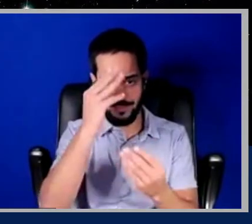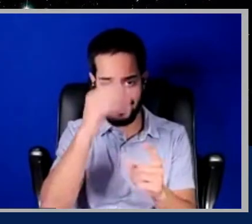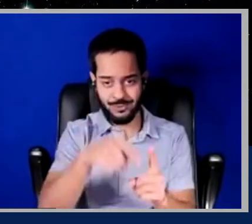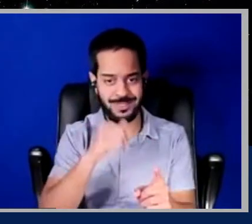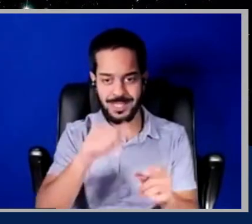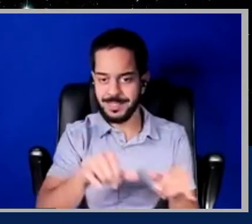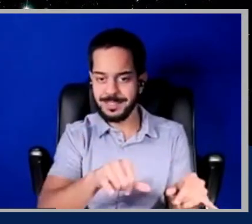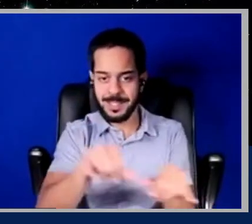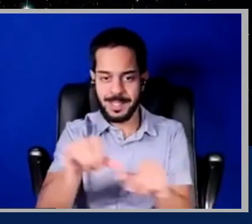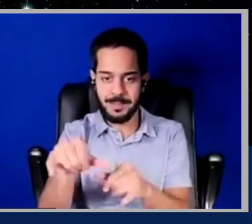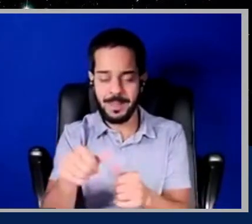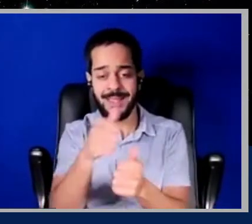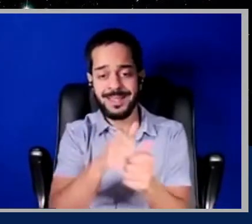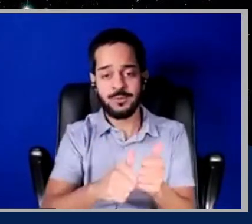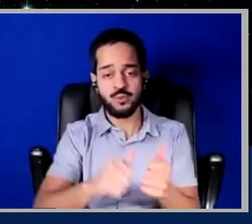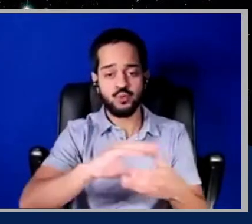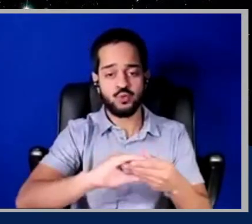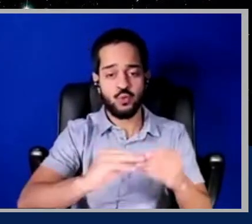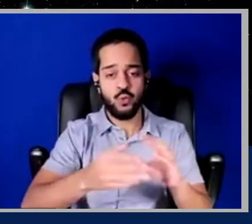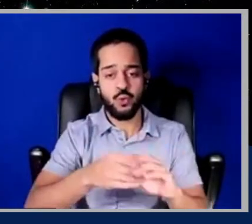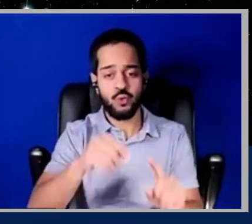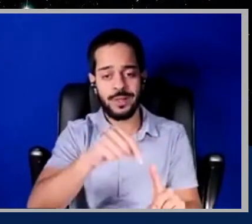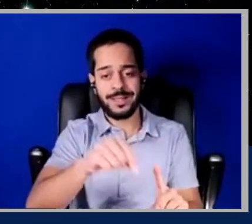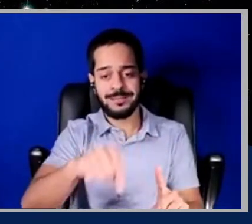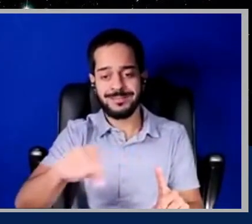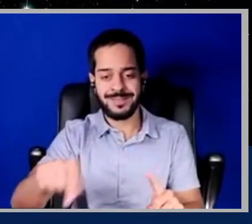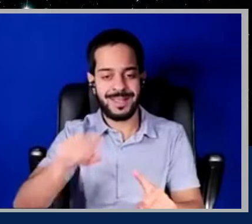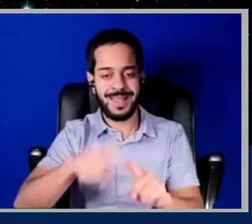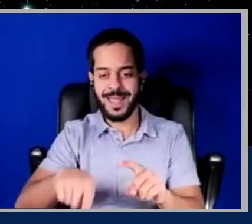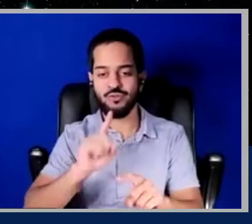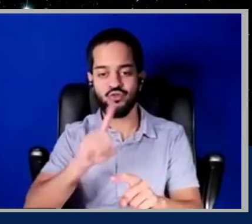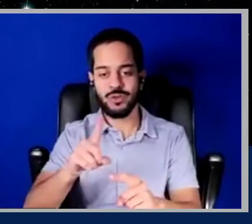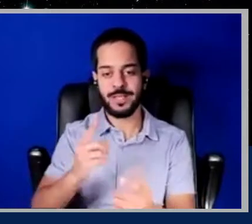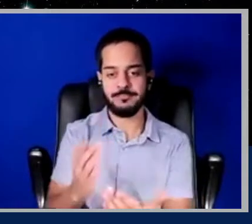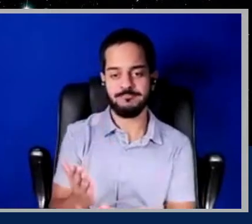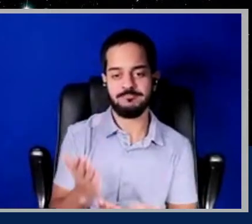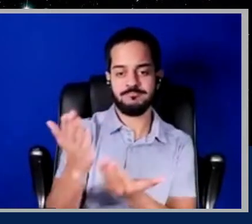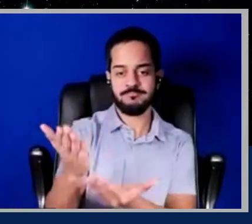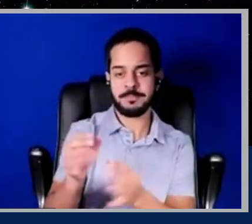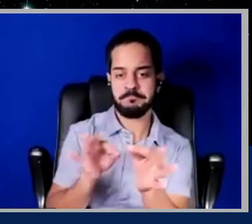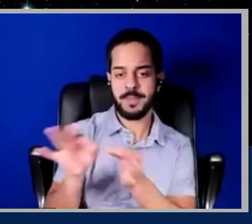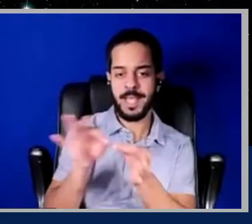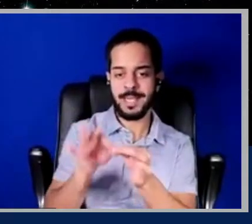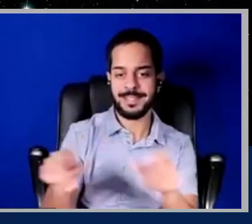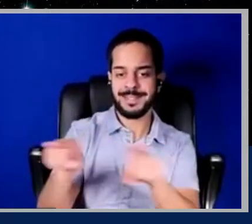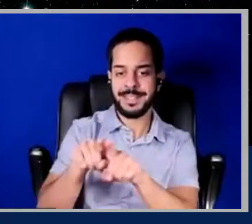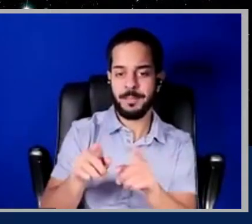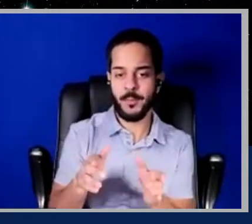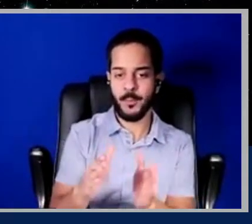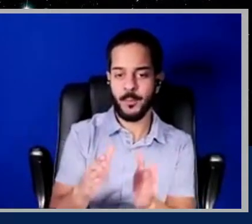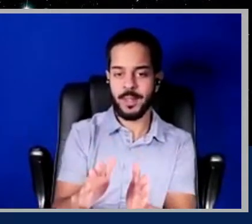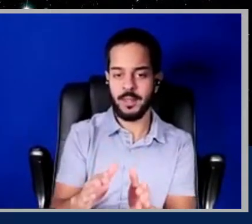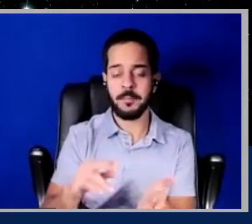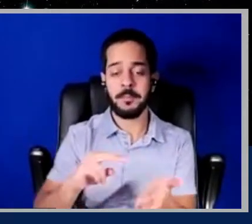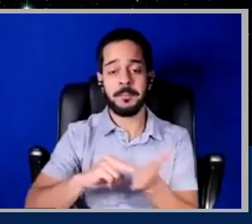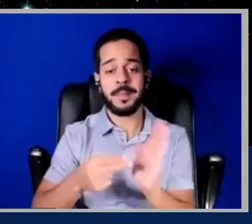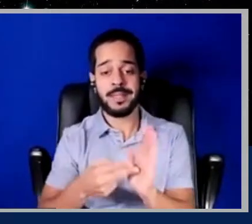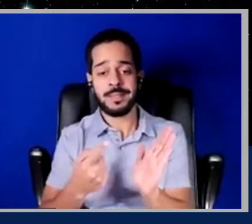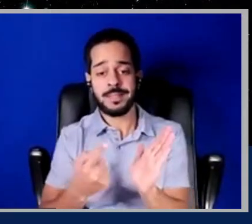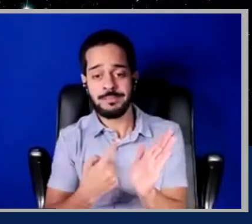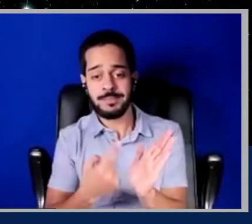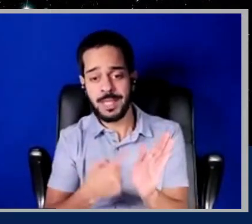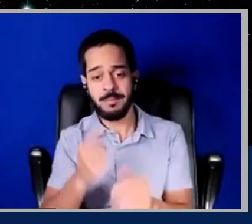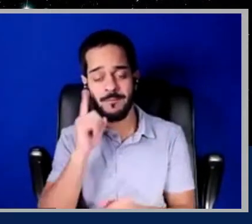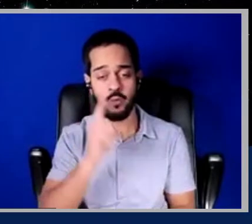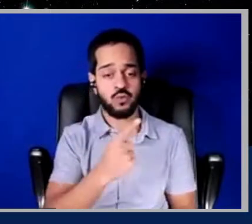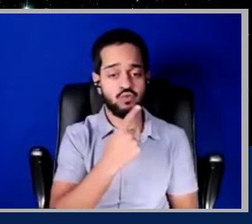have can't be delivered exactly the same. So sometimes what we try to do, right, of a red, green,